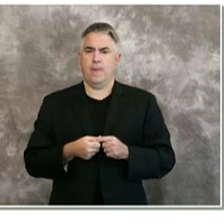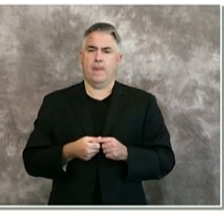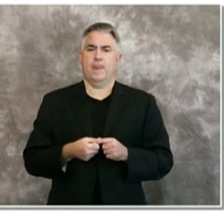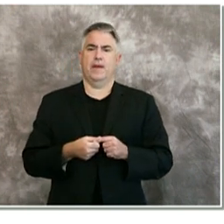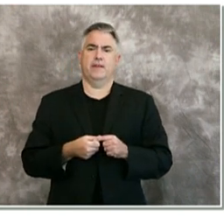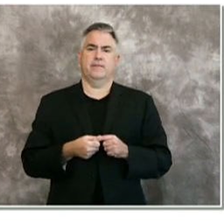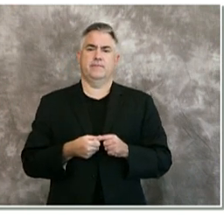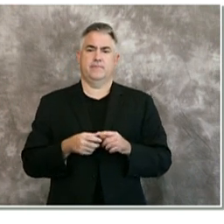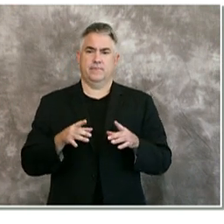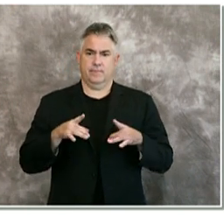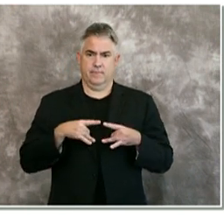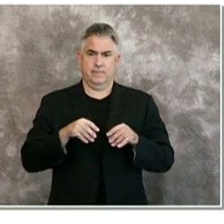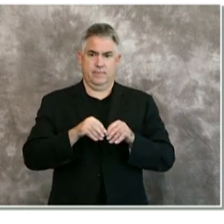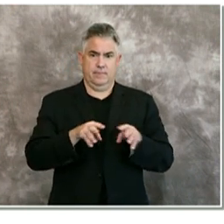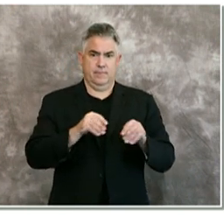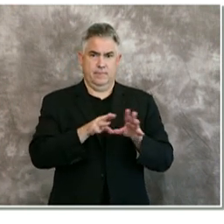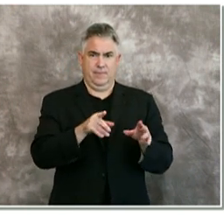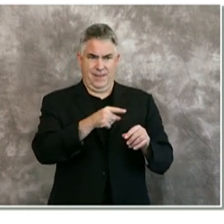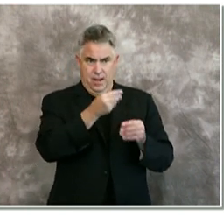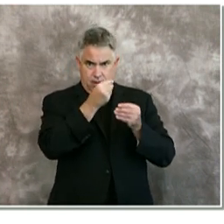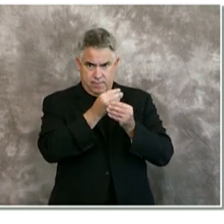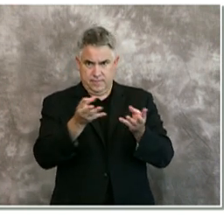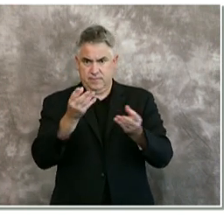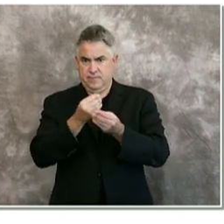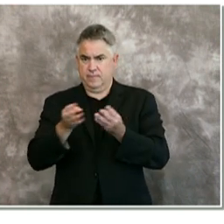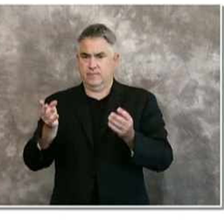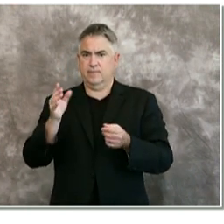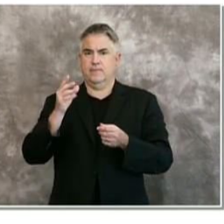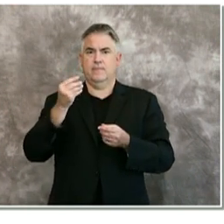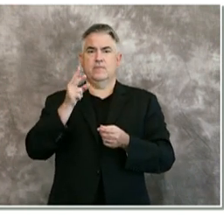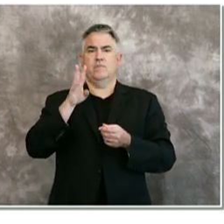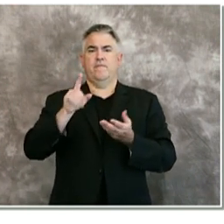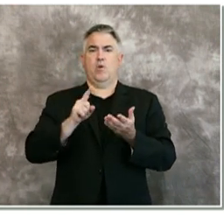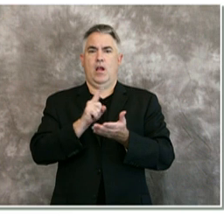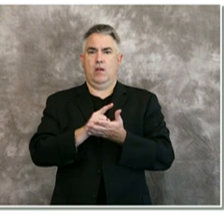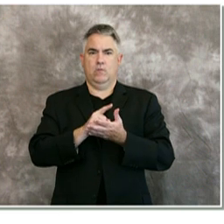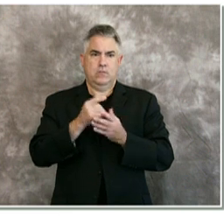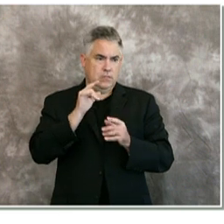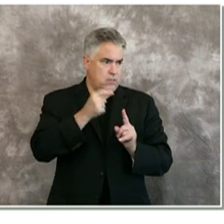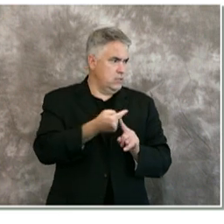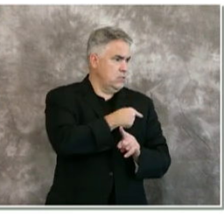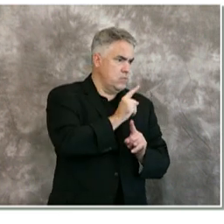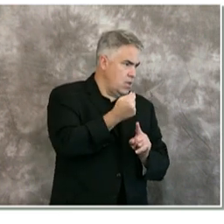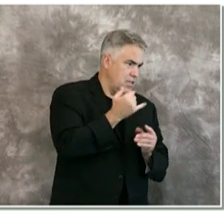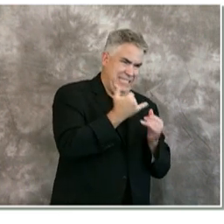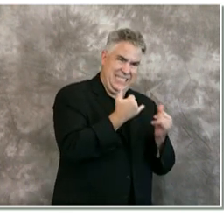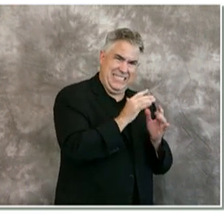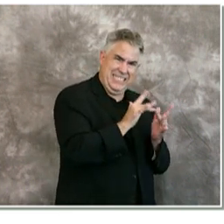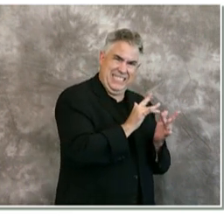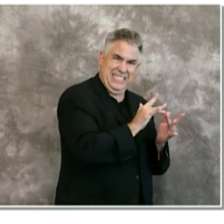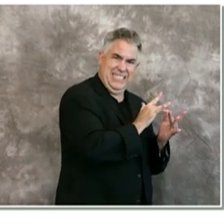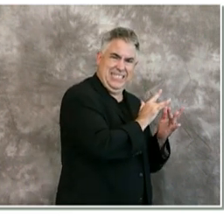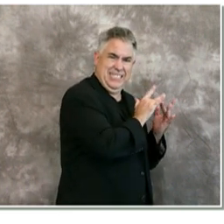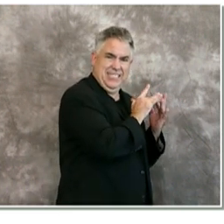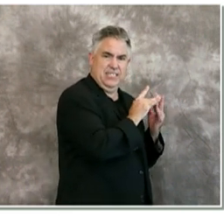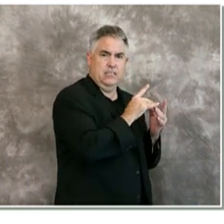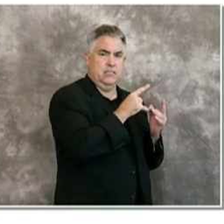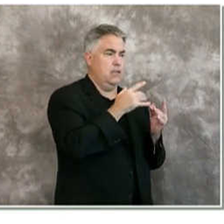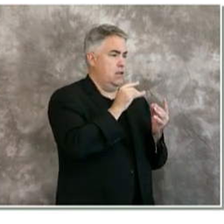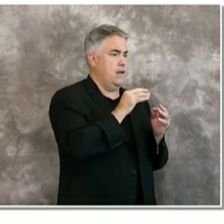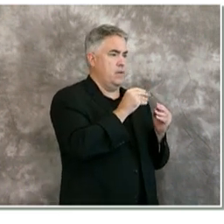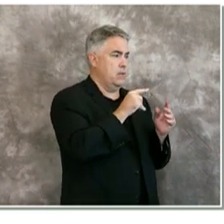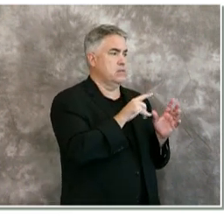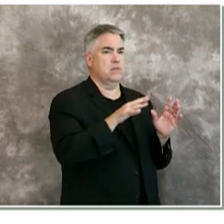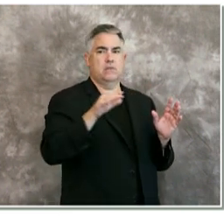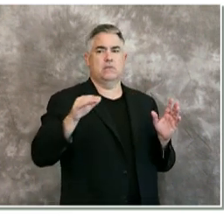being contacted within 24 hours, the contact initiated within 24 hours, that has declined. We are mitigating